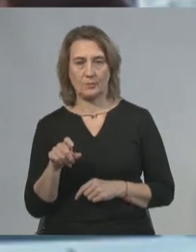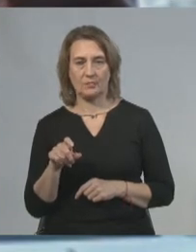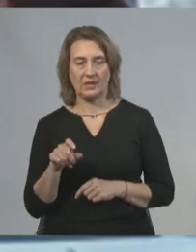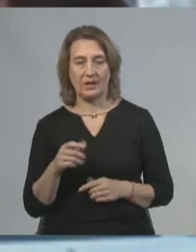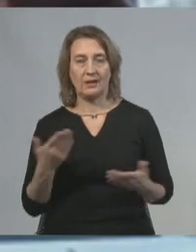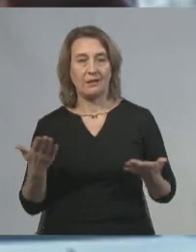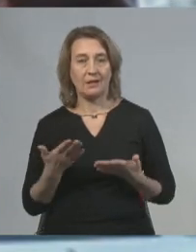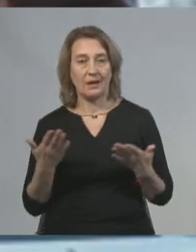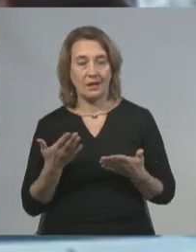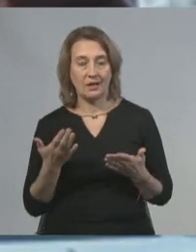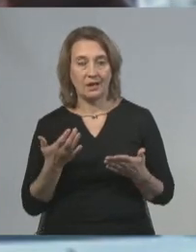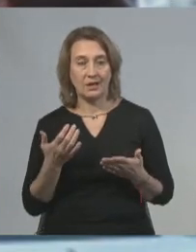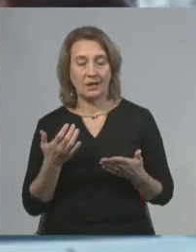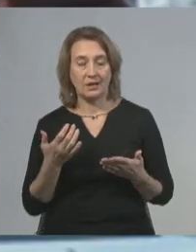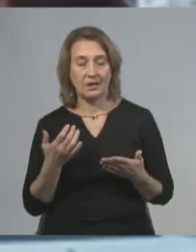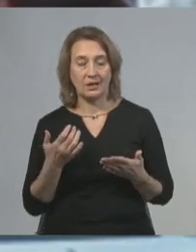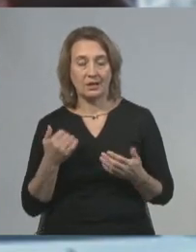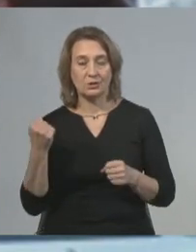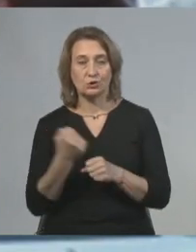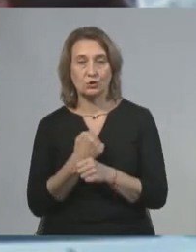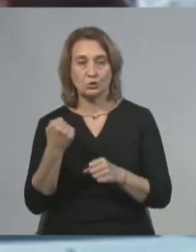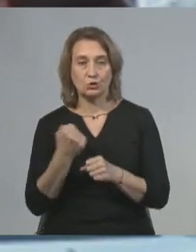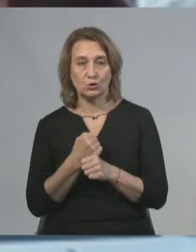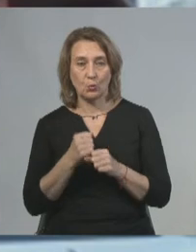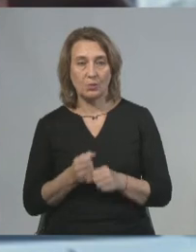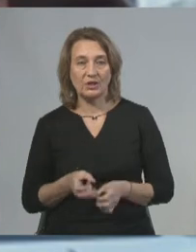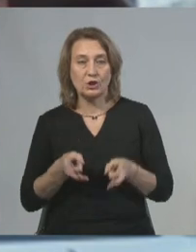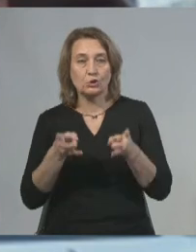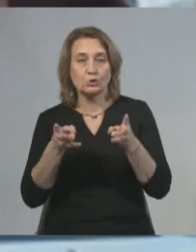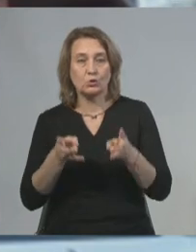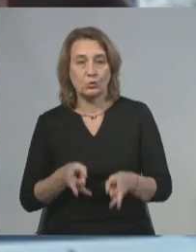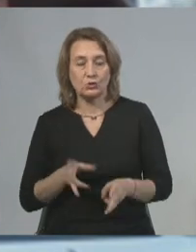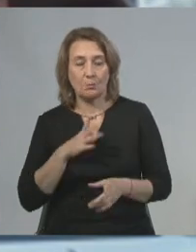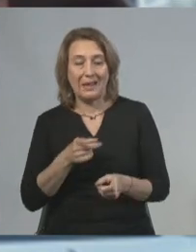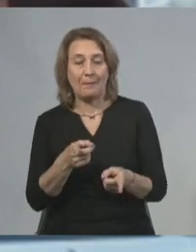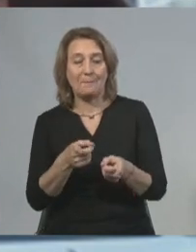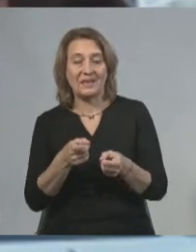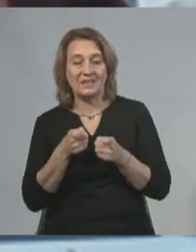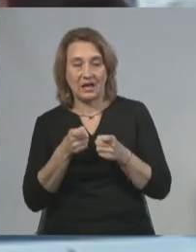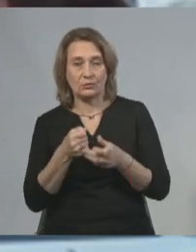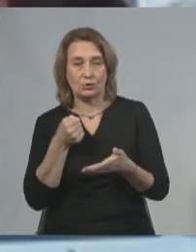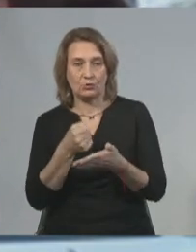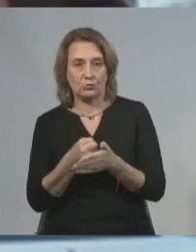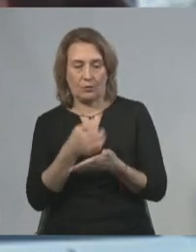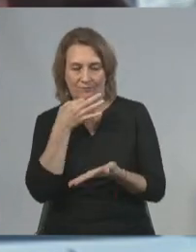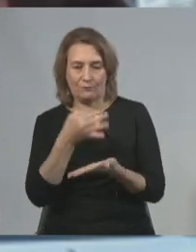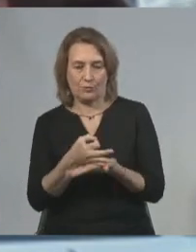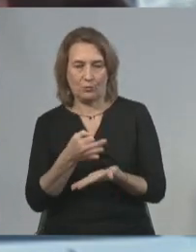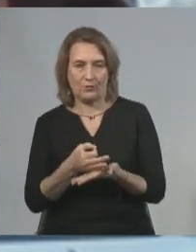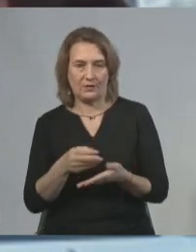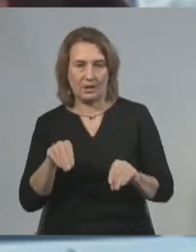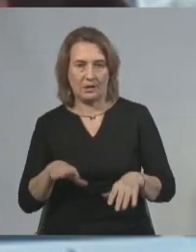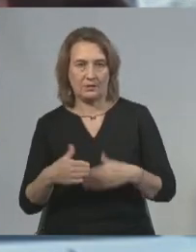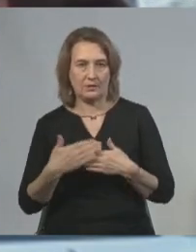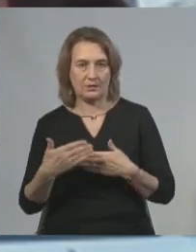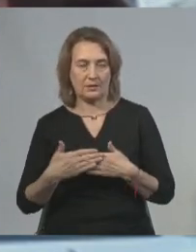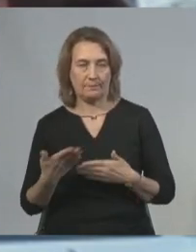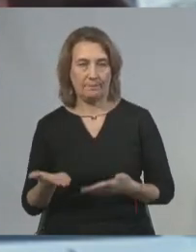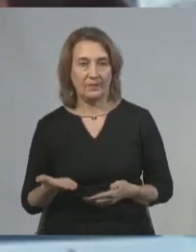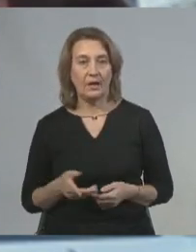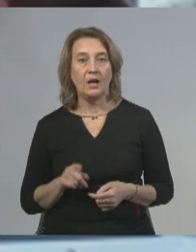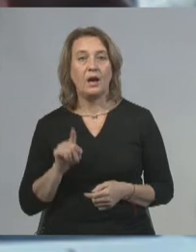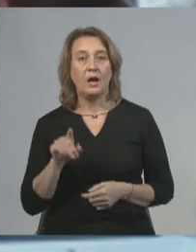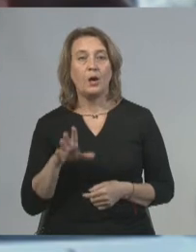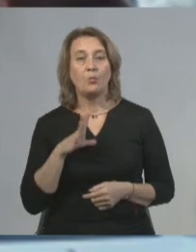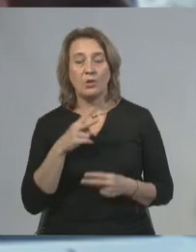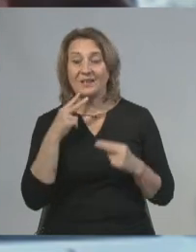reacting uh we had uh other people were witnesses were